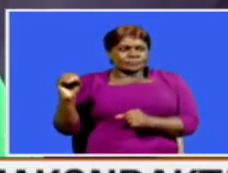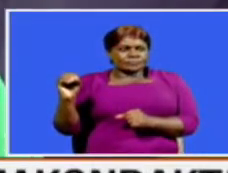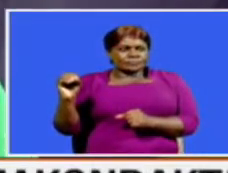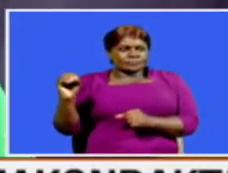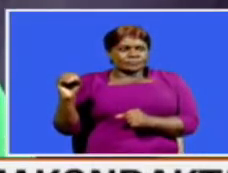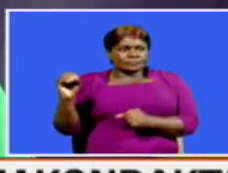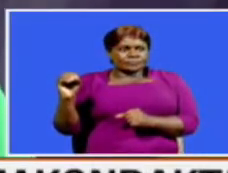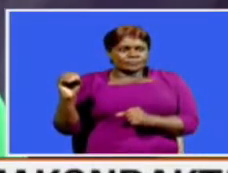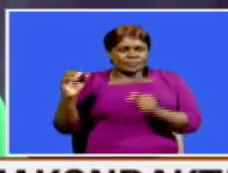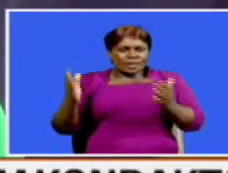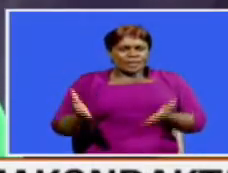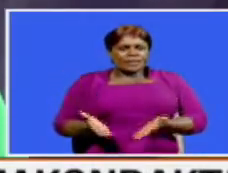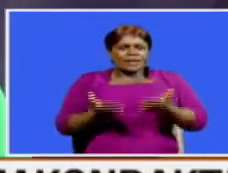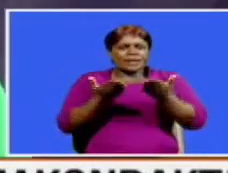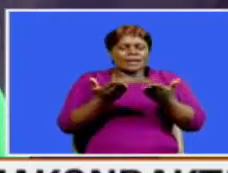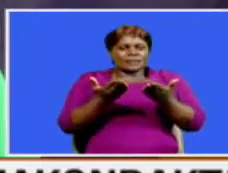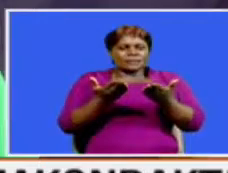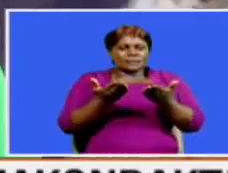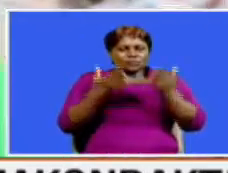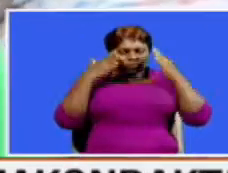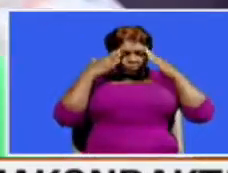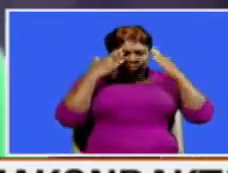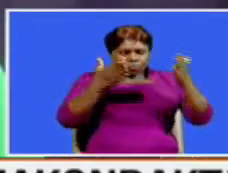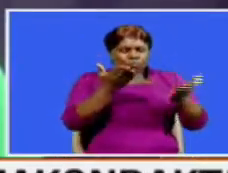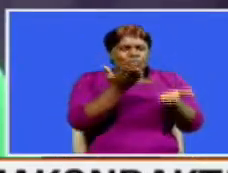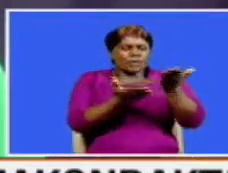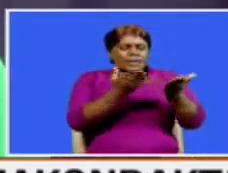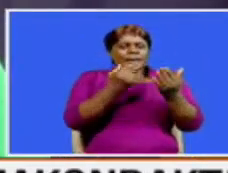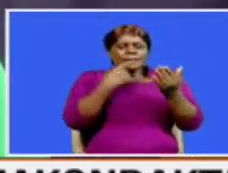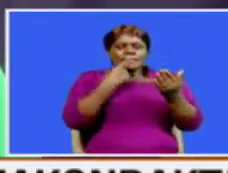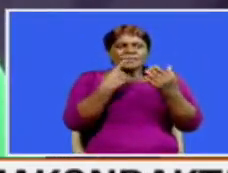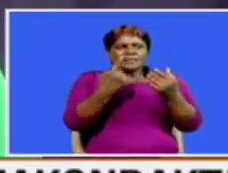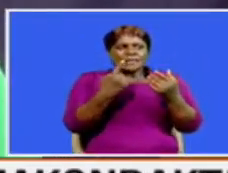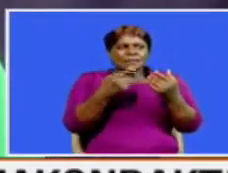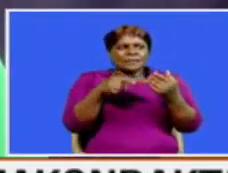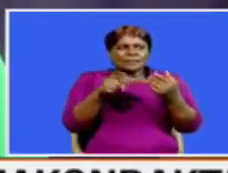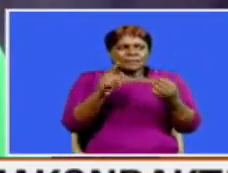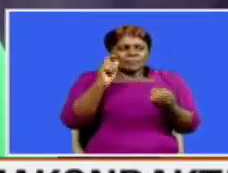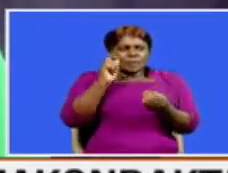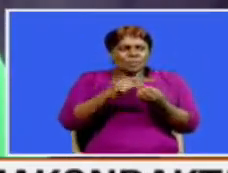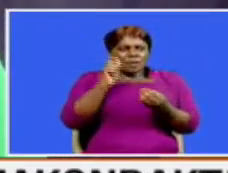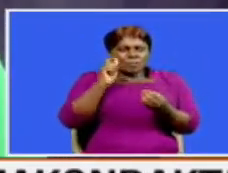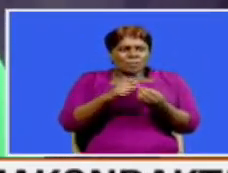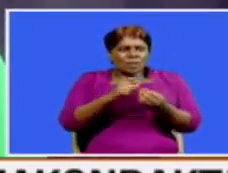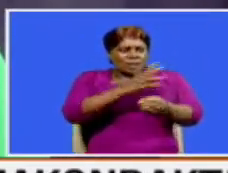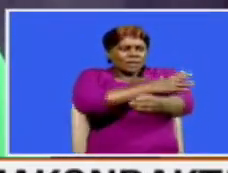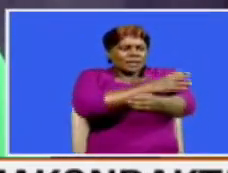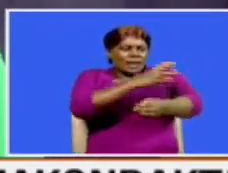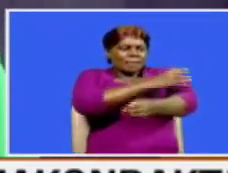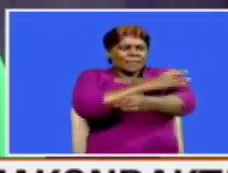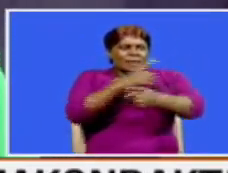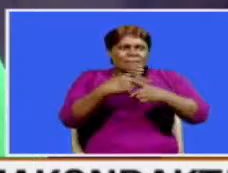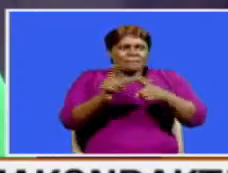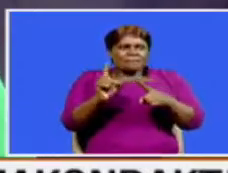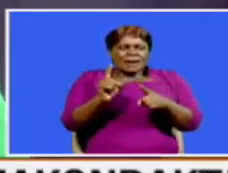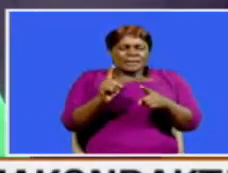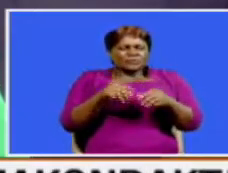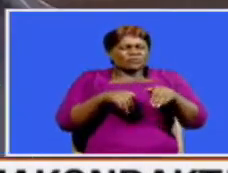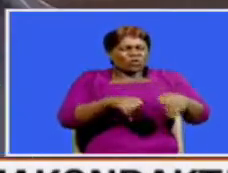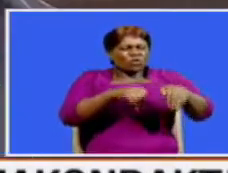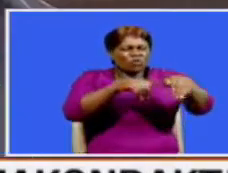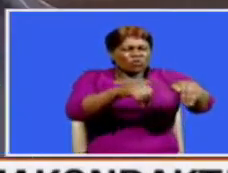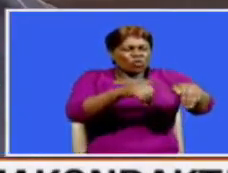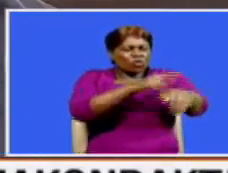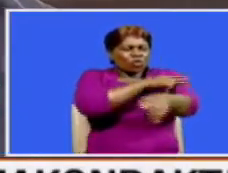have to enhance their commitment to clinic, because many were saying they were diagnosed maybe with diabetes and hypertension, but they have not been